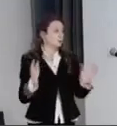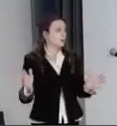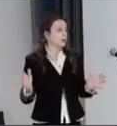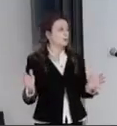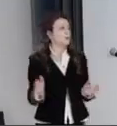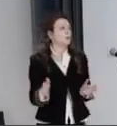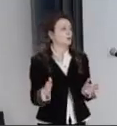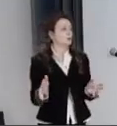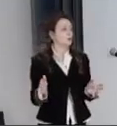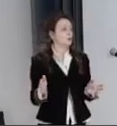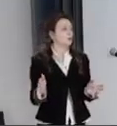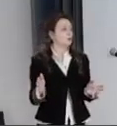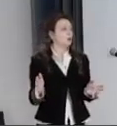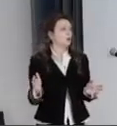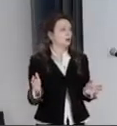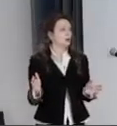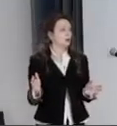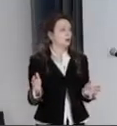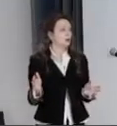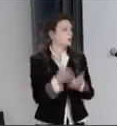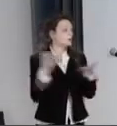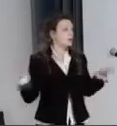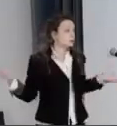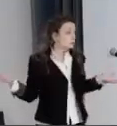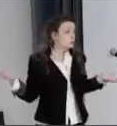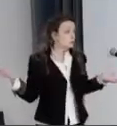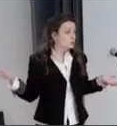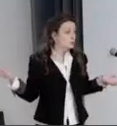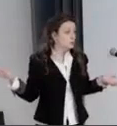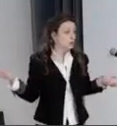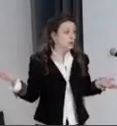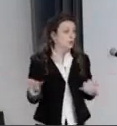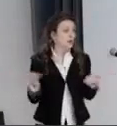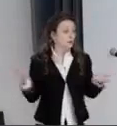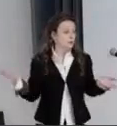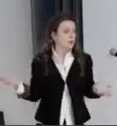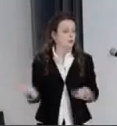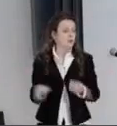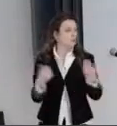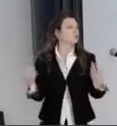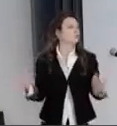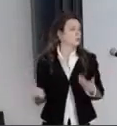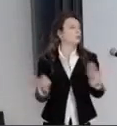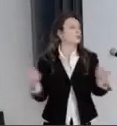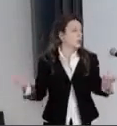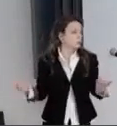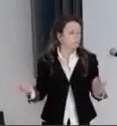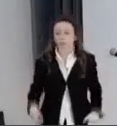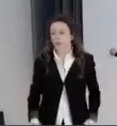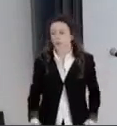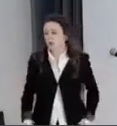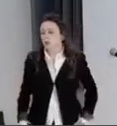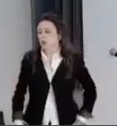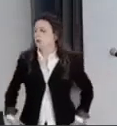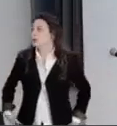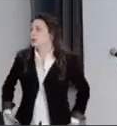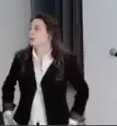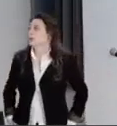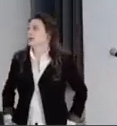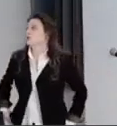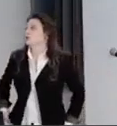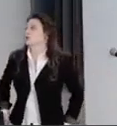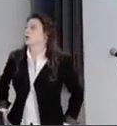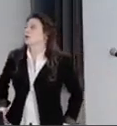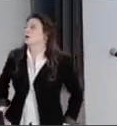this is indeed the case with a lot of fashion design that draws on natural elements in ways that you think questionable. So this